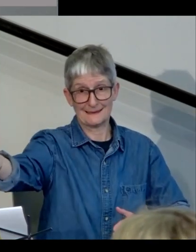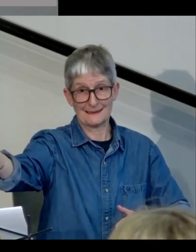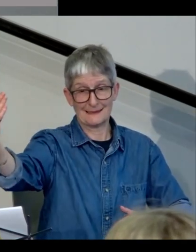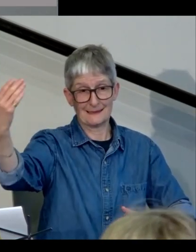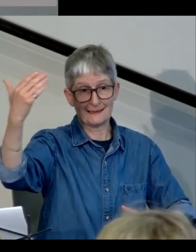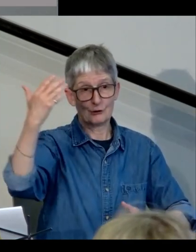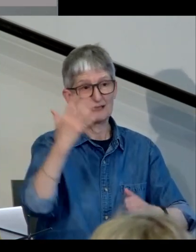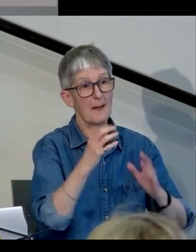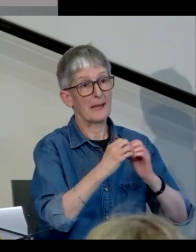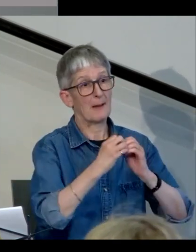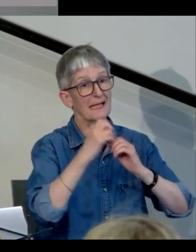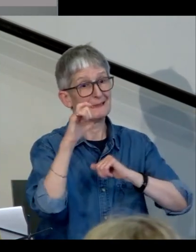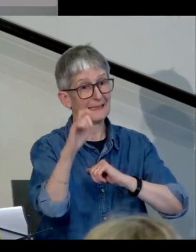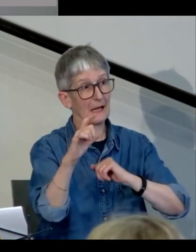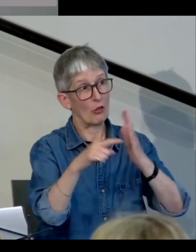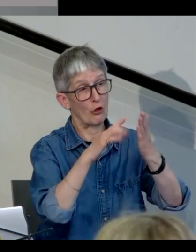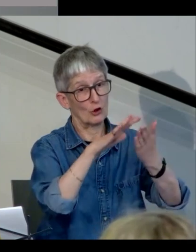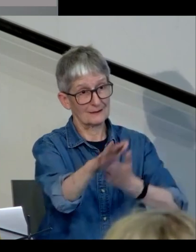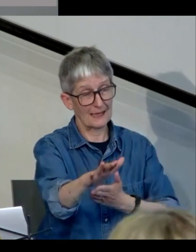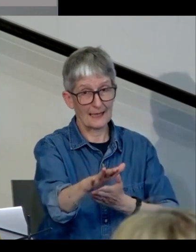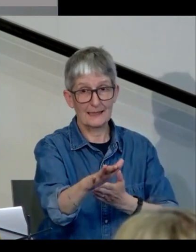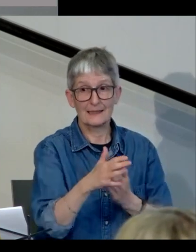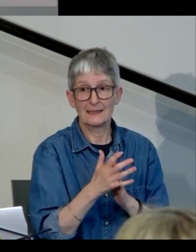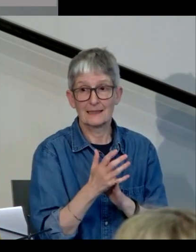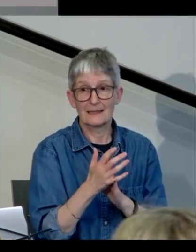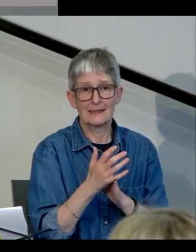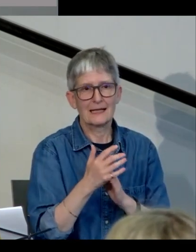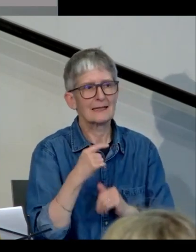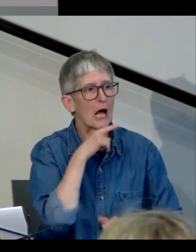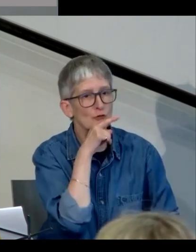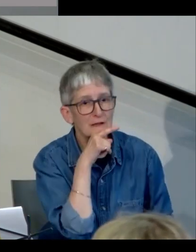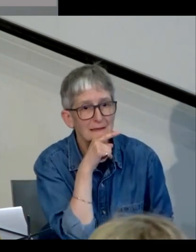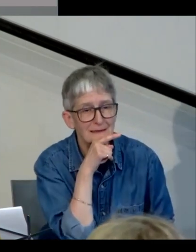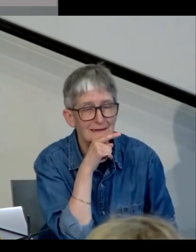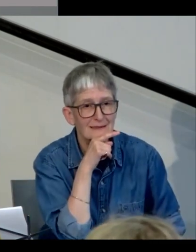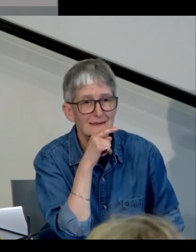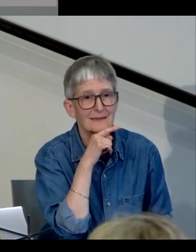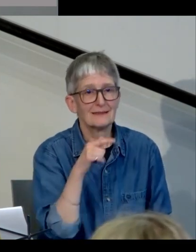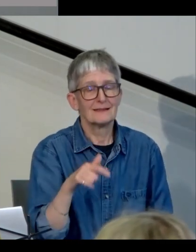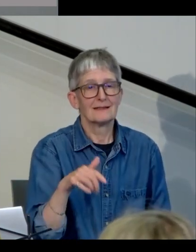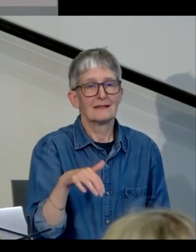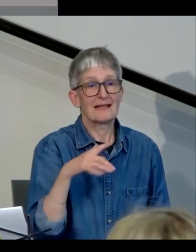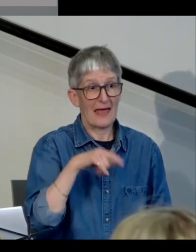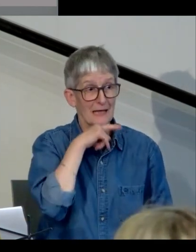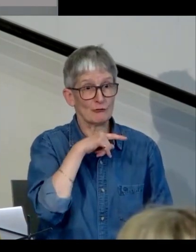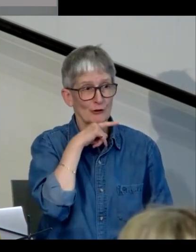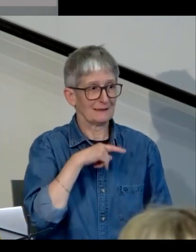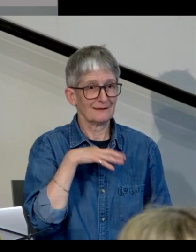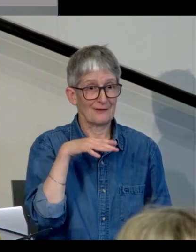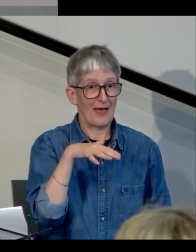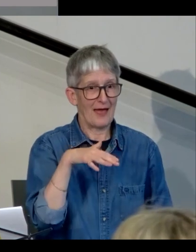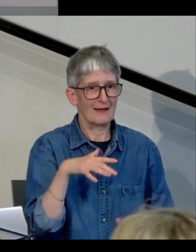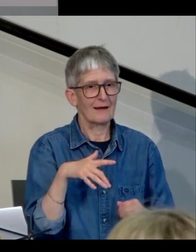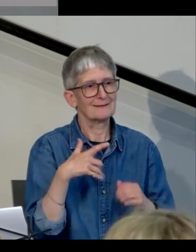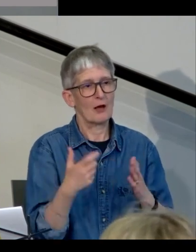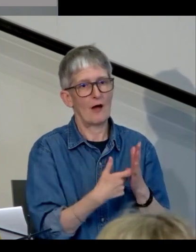see him on BBC this Thursday. And he is 100 years old, served in the RAF. And I just thought,